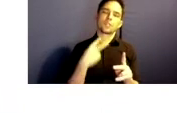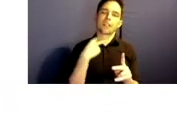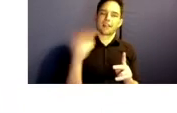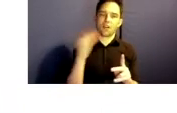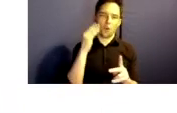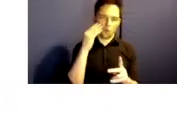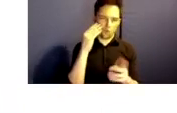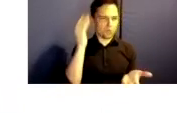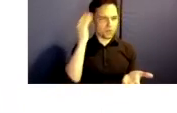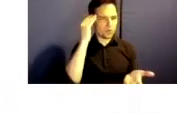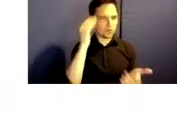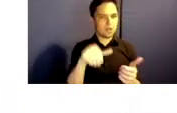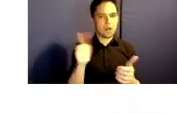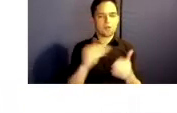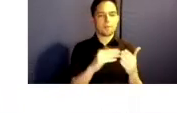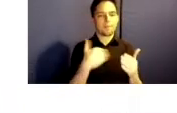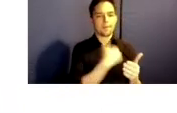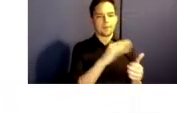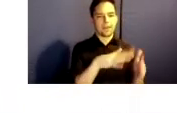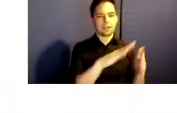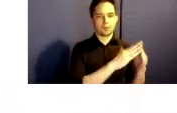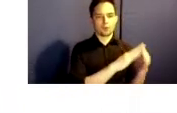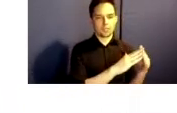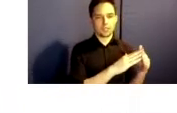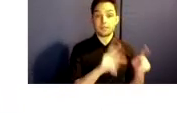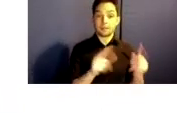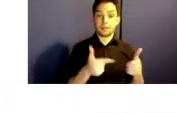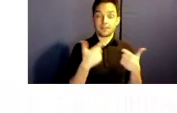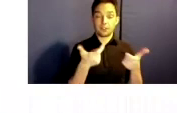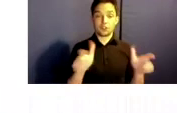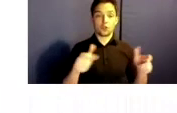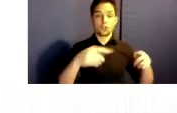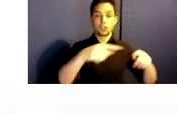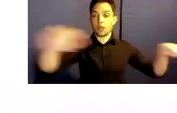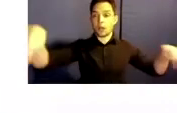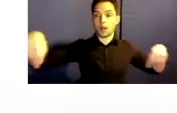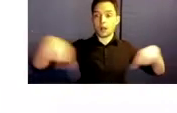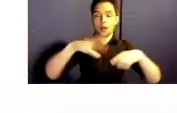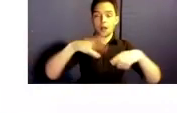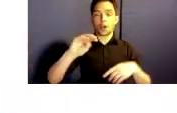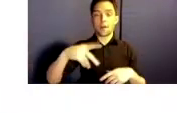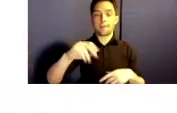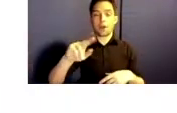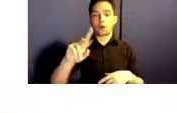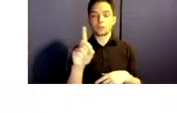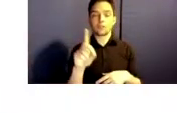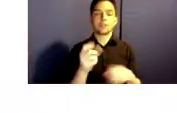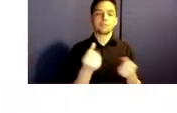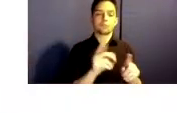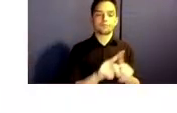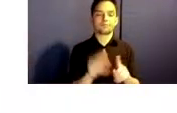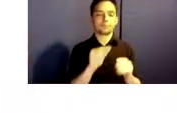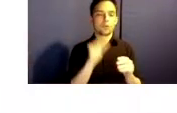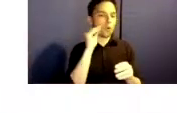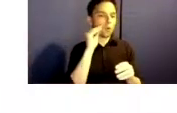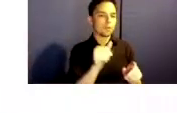with other members of the community, because people live in huge compounds which have multiple households, and there are a lot of vulnerable people